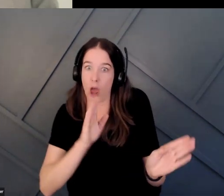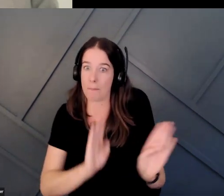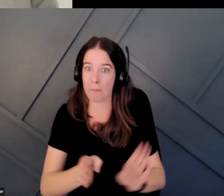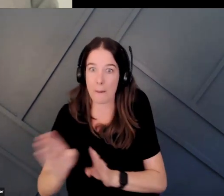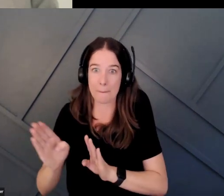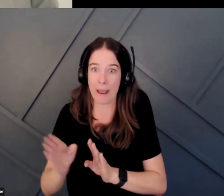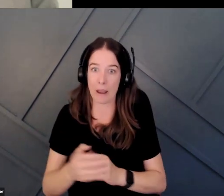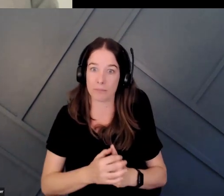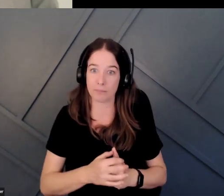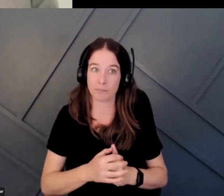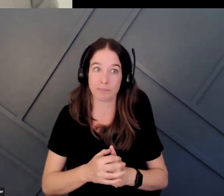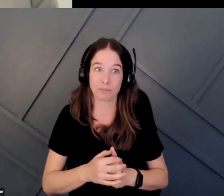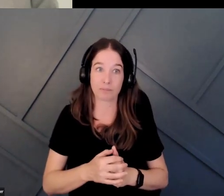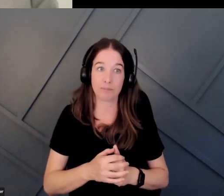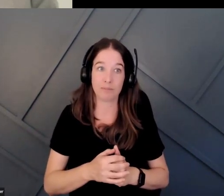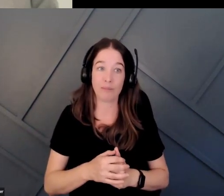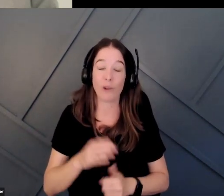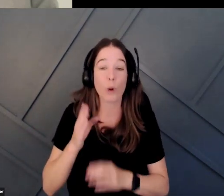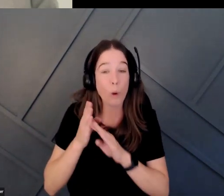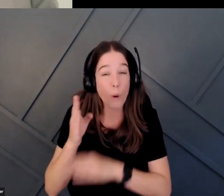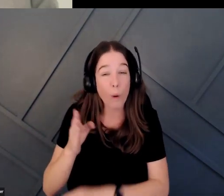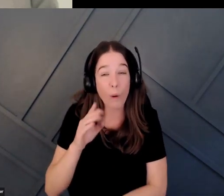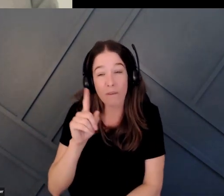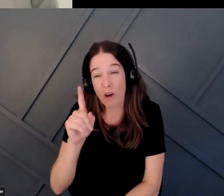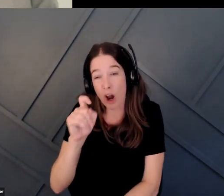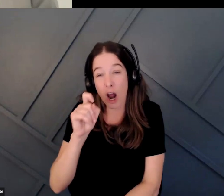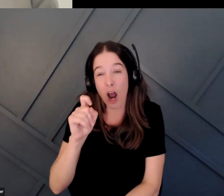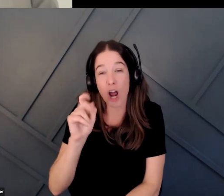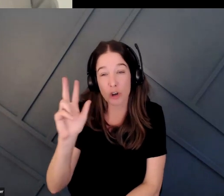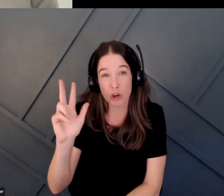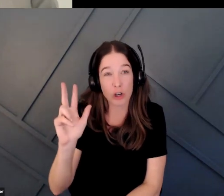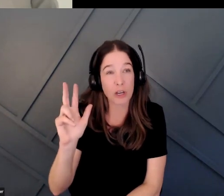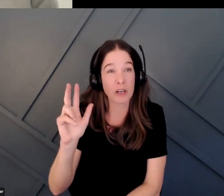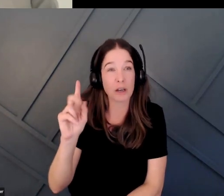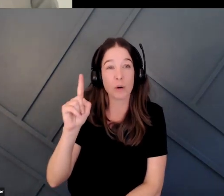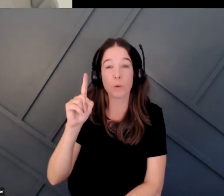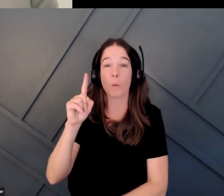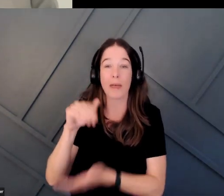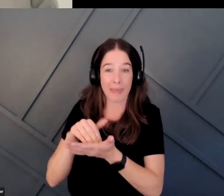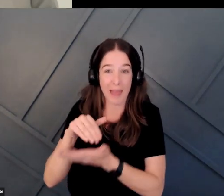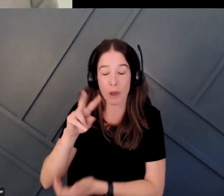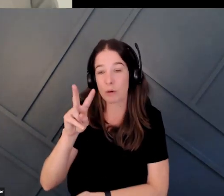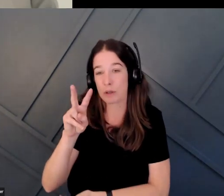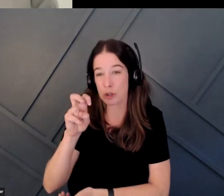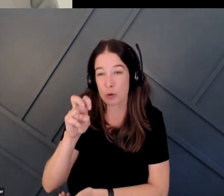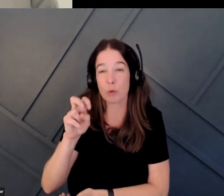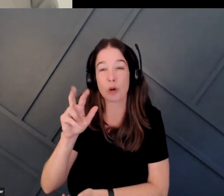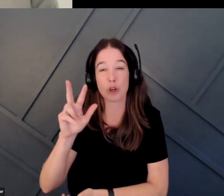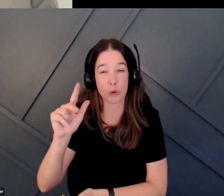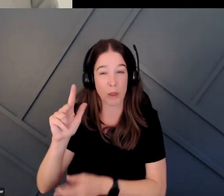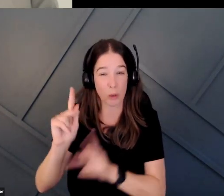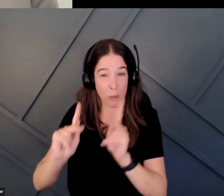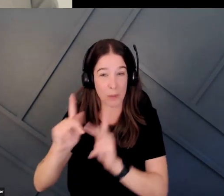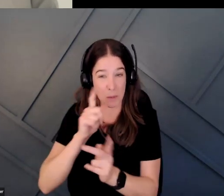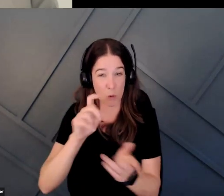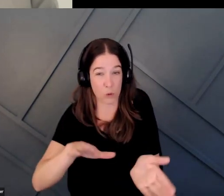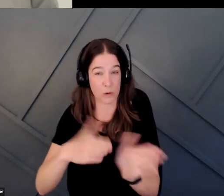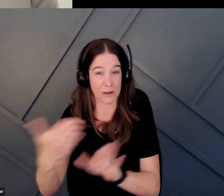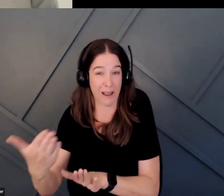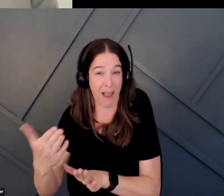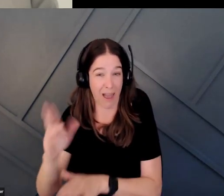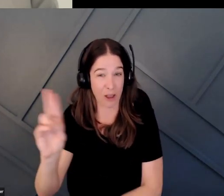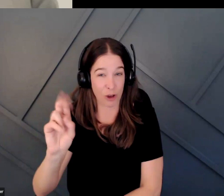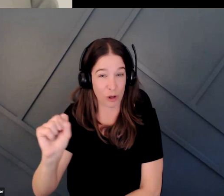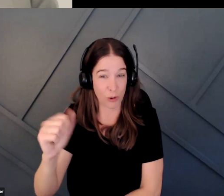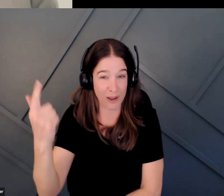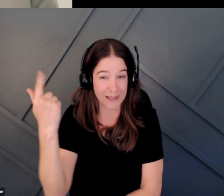23,000+ people who died due to extreme heat in the US last year. It's too late. But as we anticipate the continuance